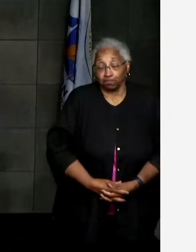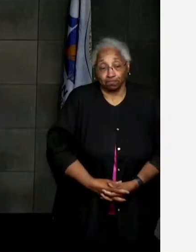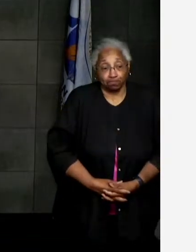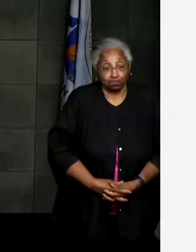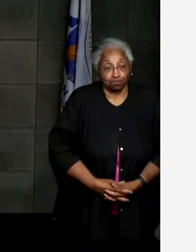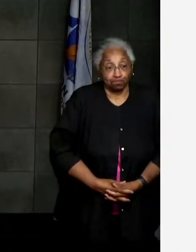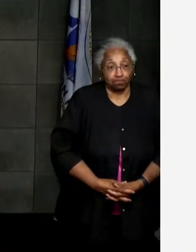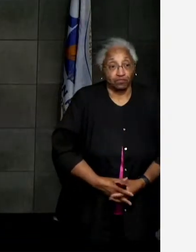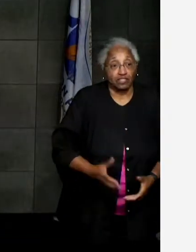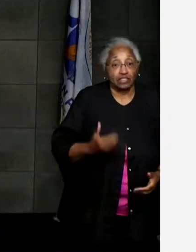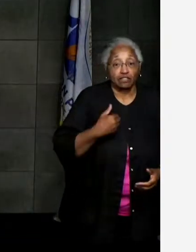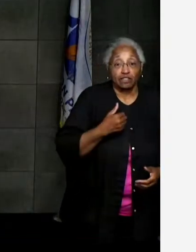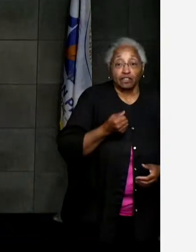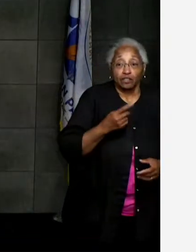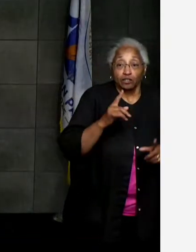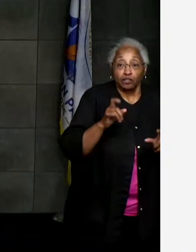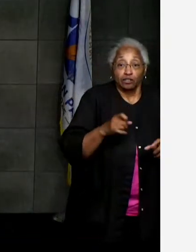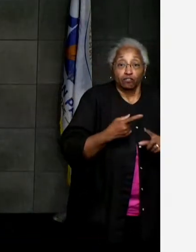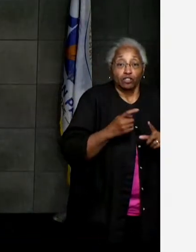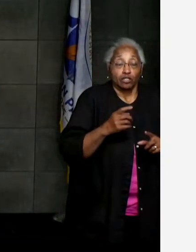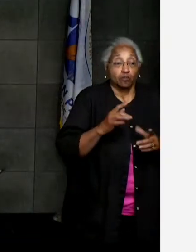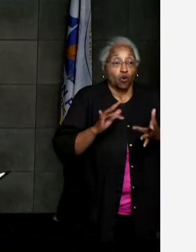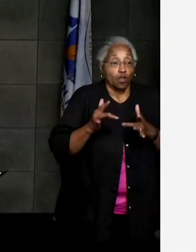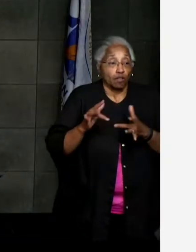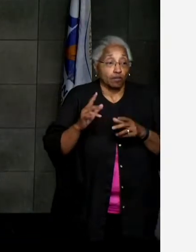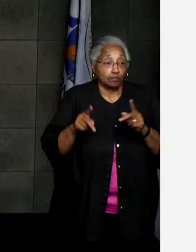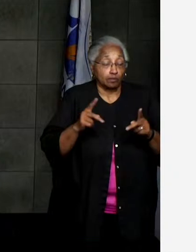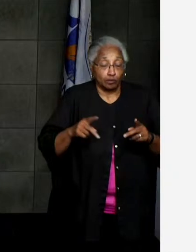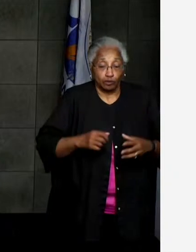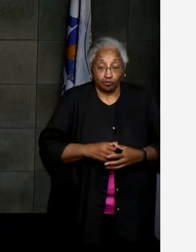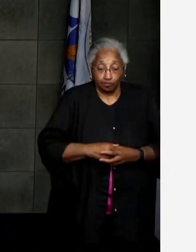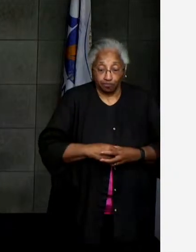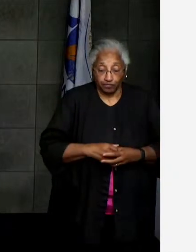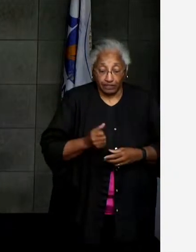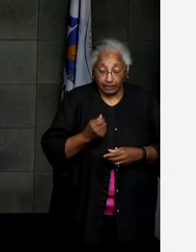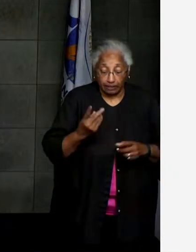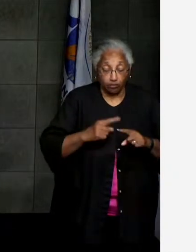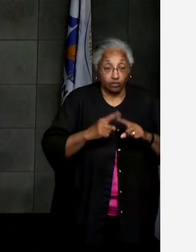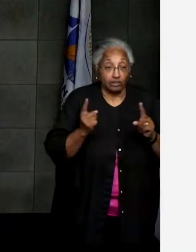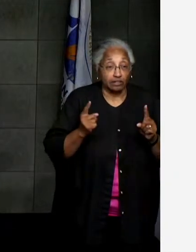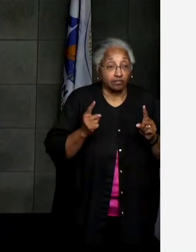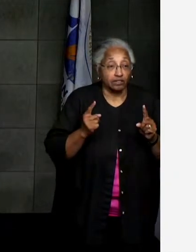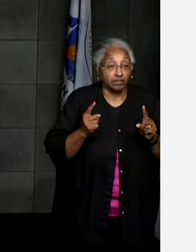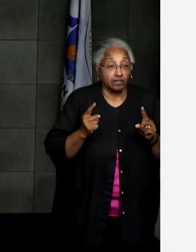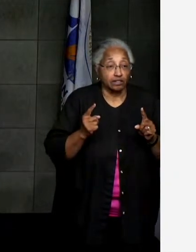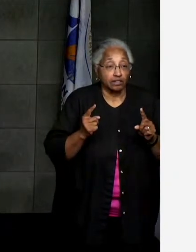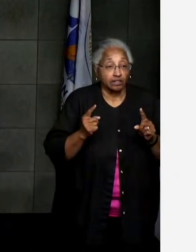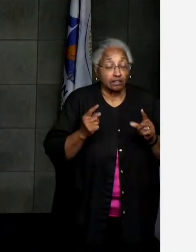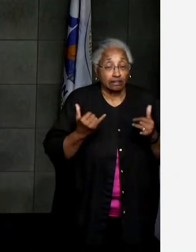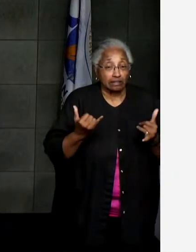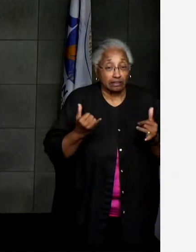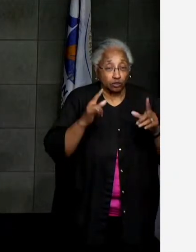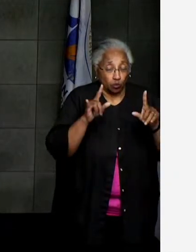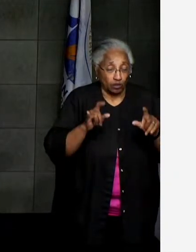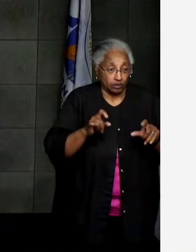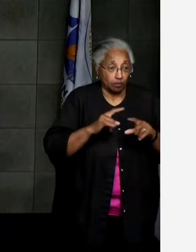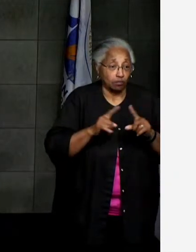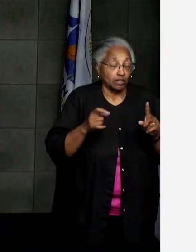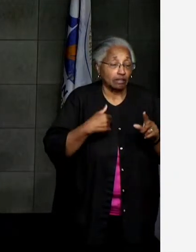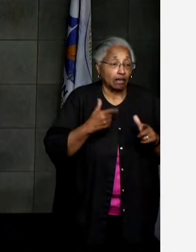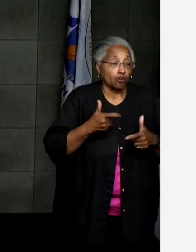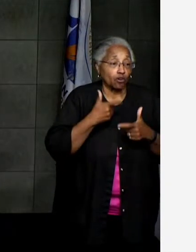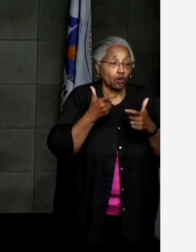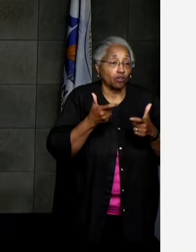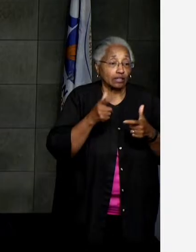All right, we have a couple questions from our online attendees. Several different iterations of this question, but I'll call out